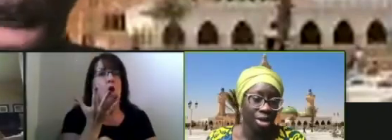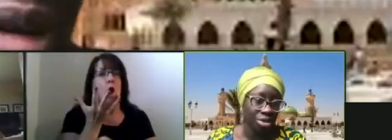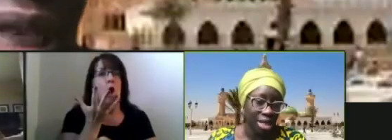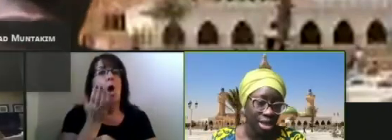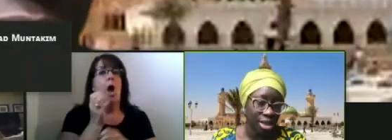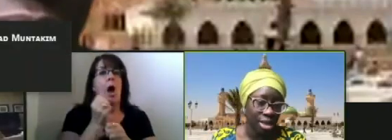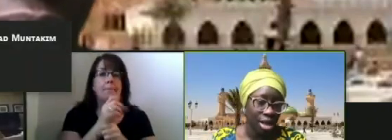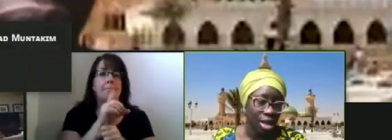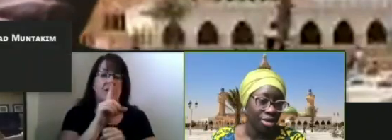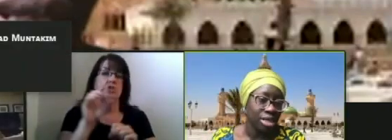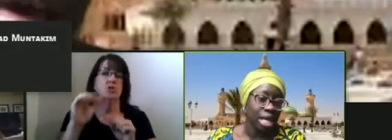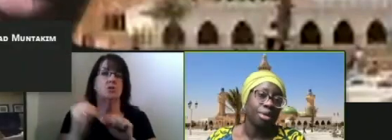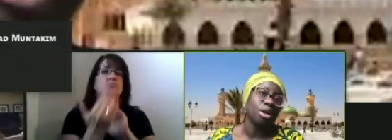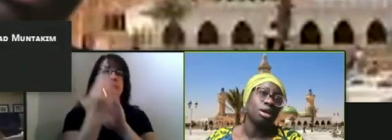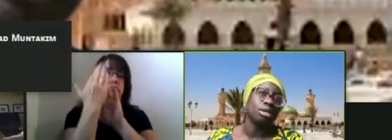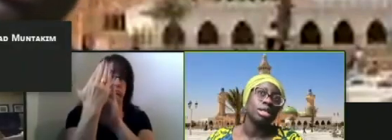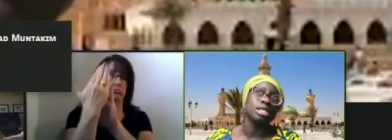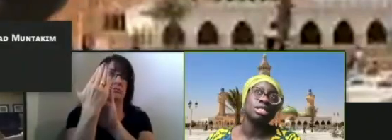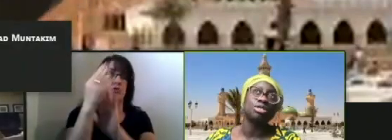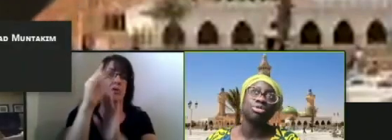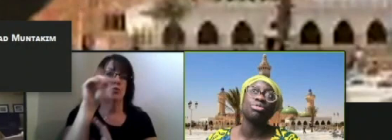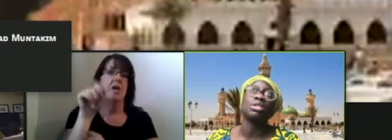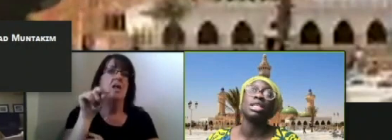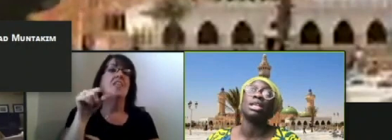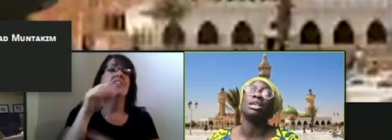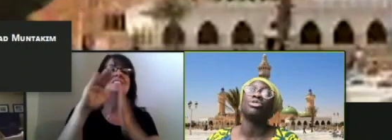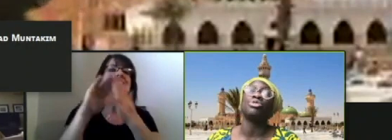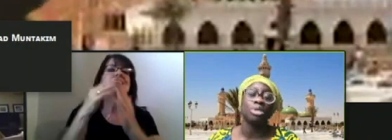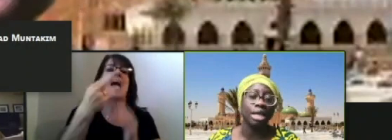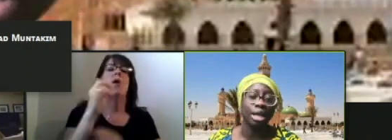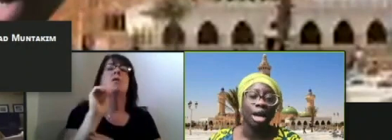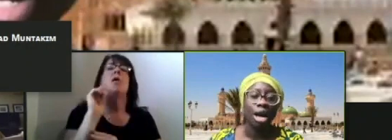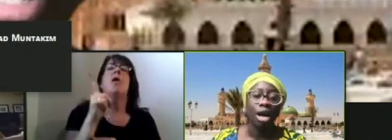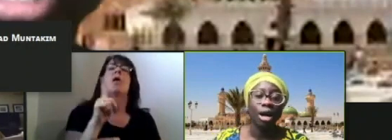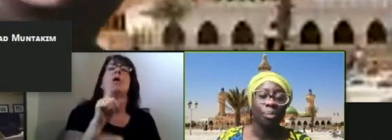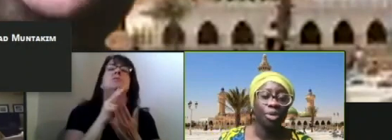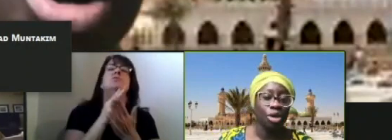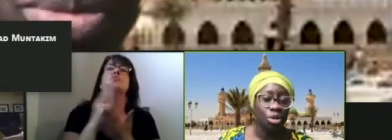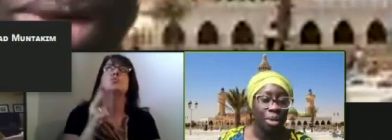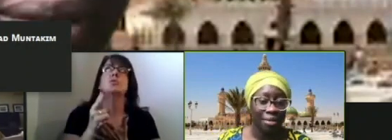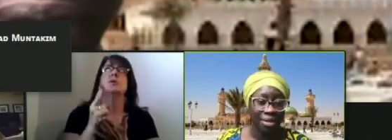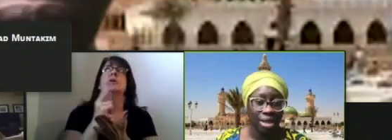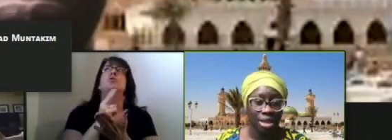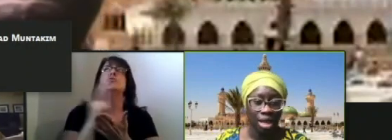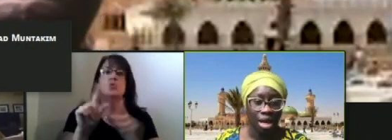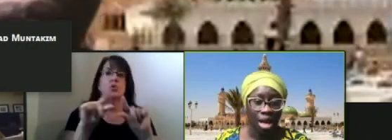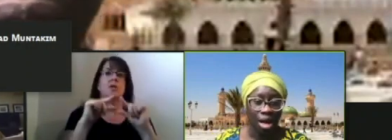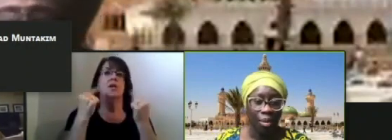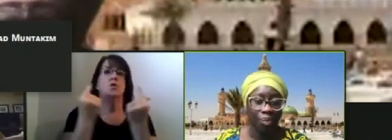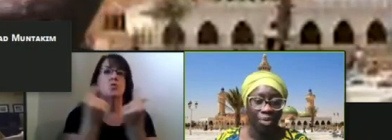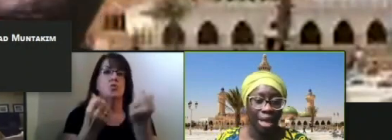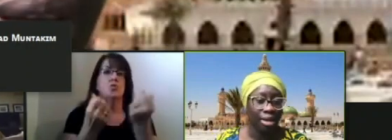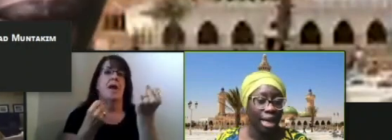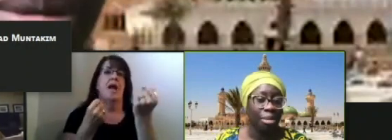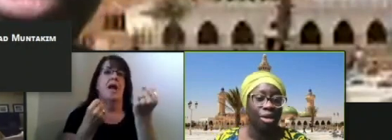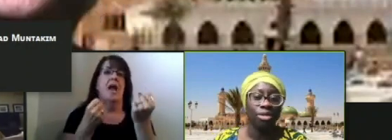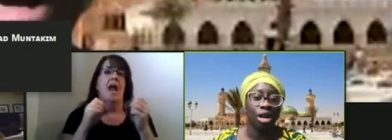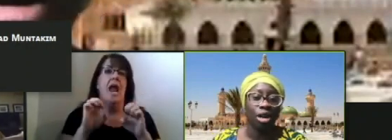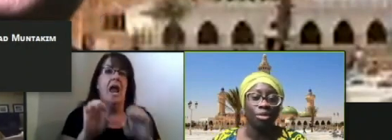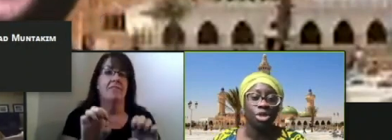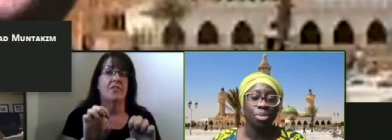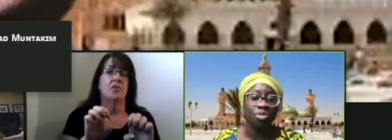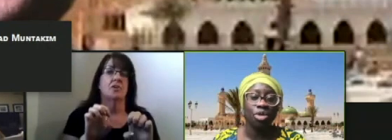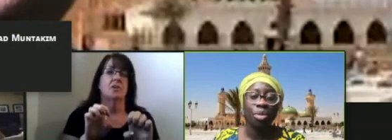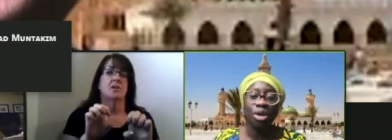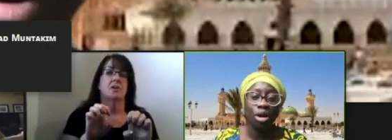sure that we address this. This town hall is truly, truly a group effort and a labor of